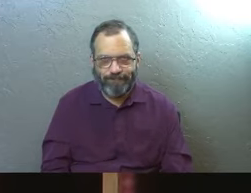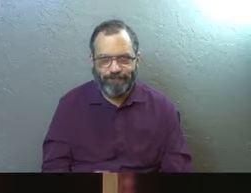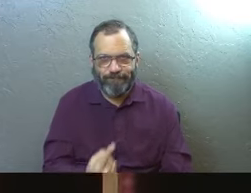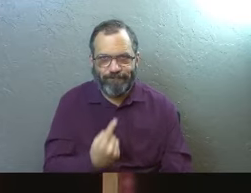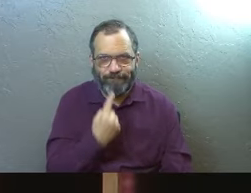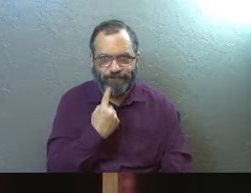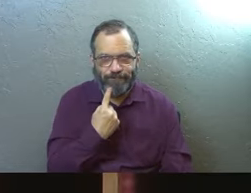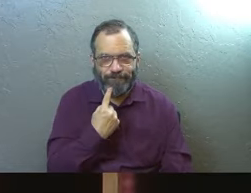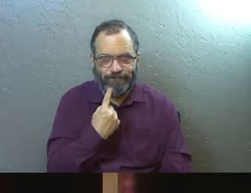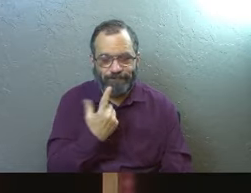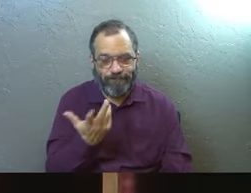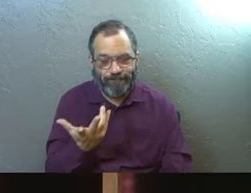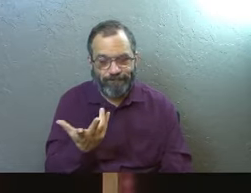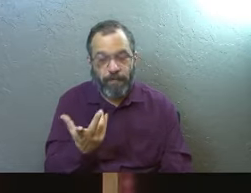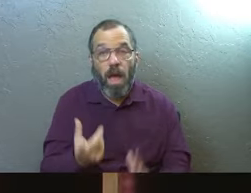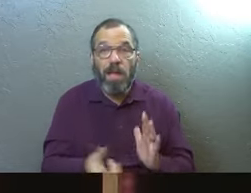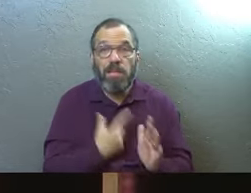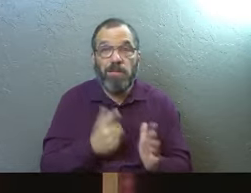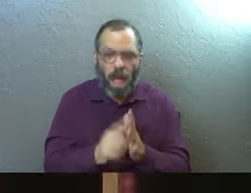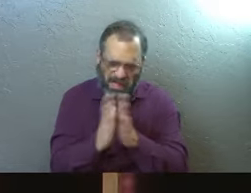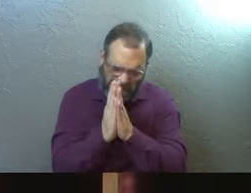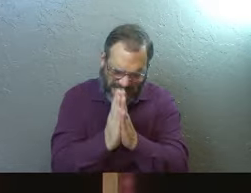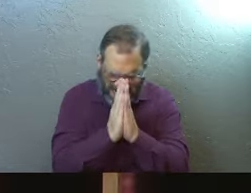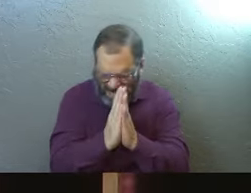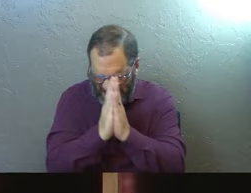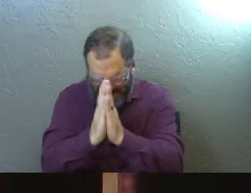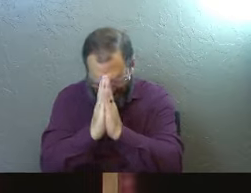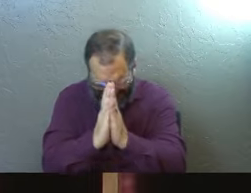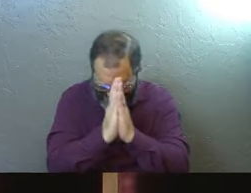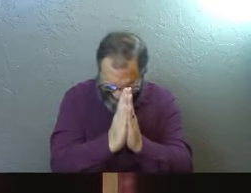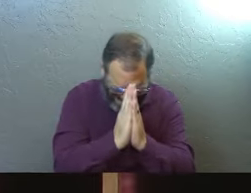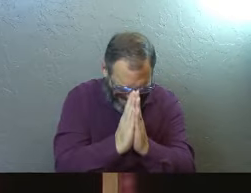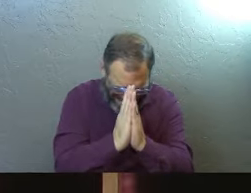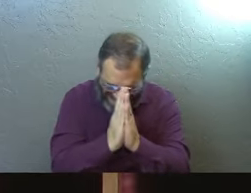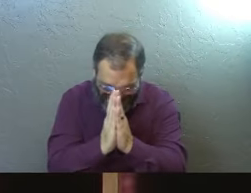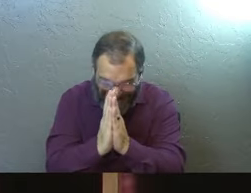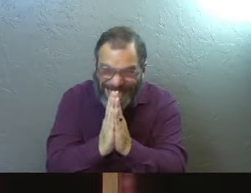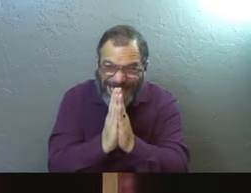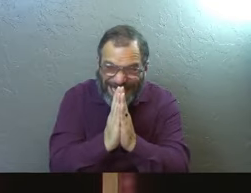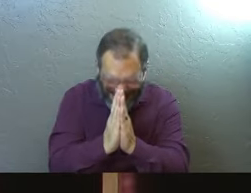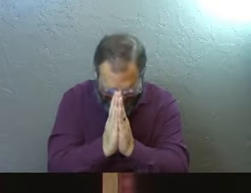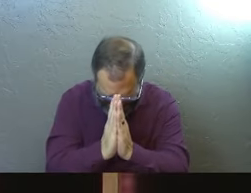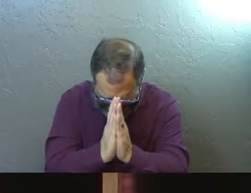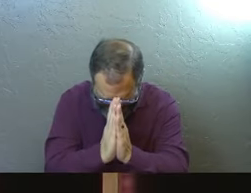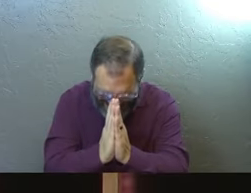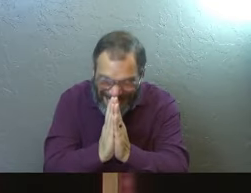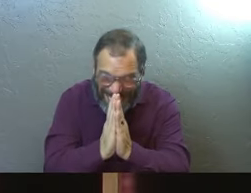Disappointment. Sometimes we pray for things and we don't get what we ask for.